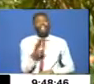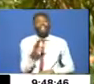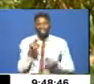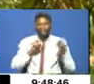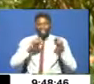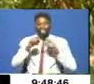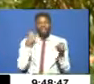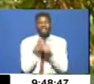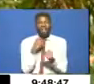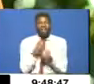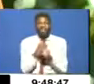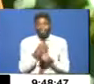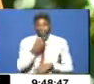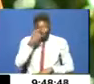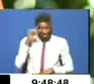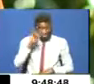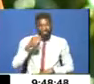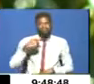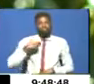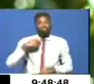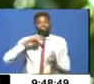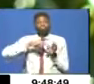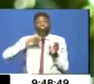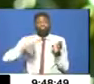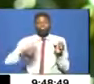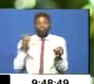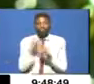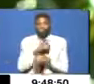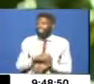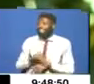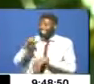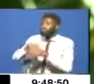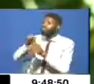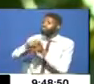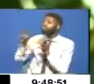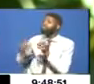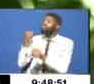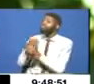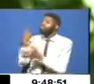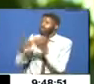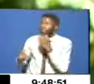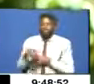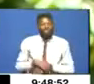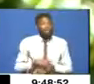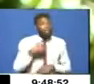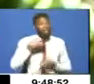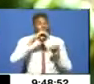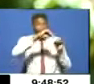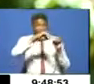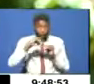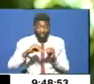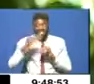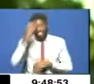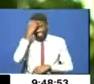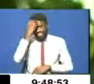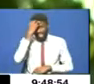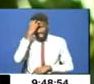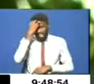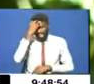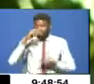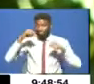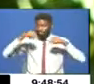And because of that, I resigned. So what did you do after that? I resigned to come to Kitale, where we are. Mm-hmm. I came